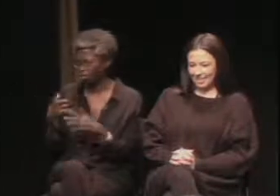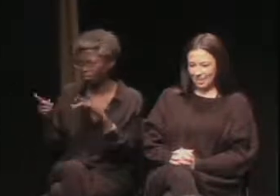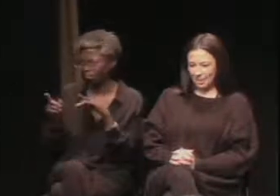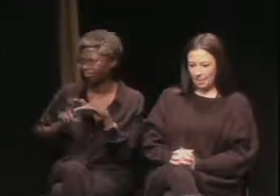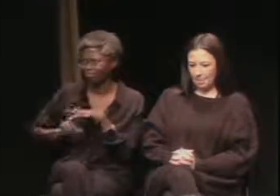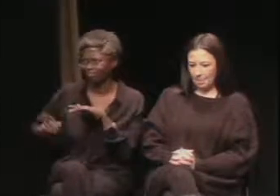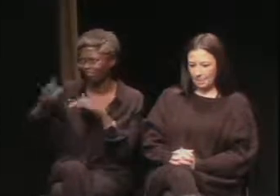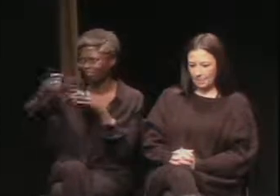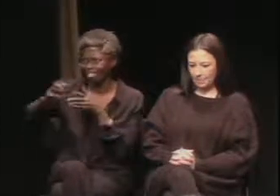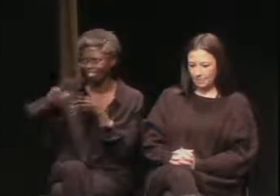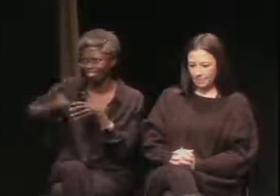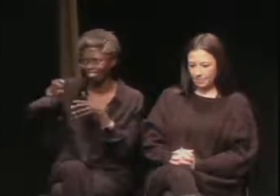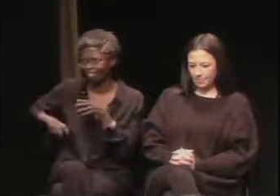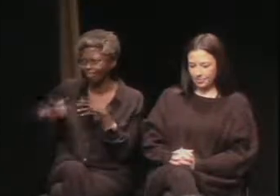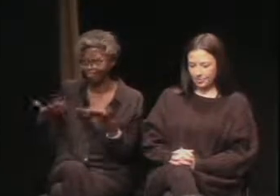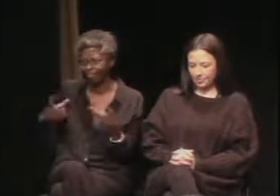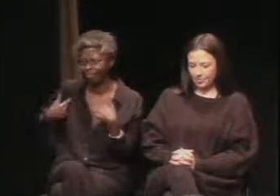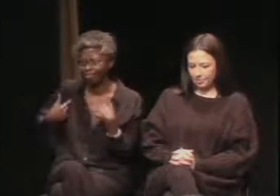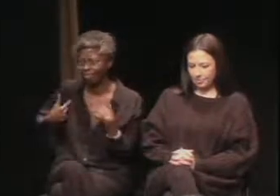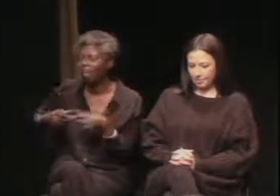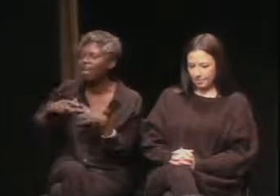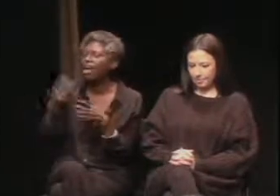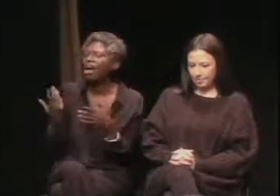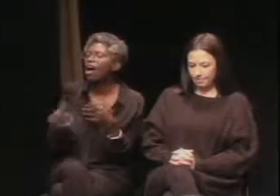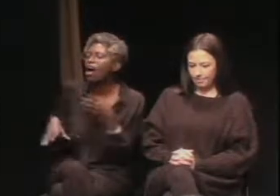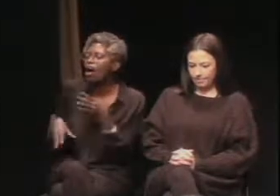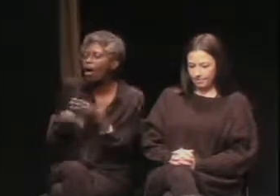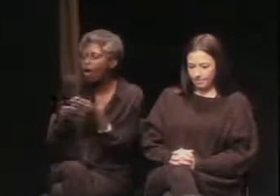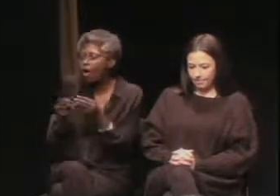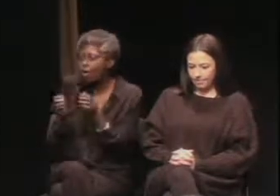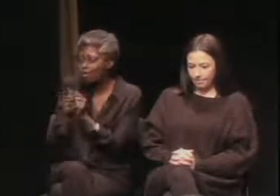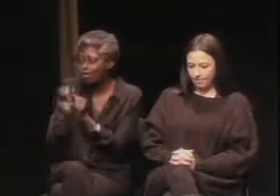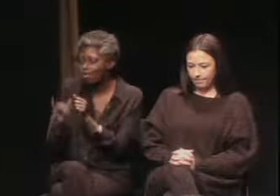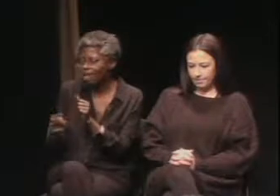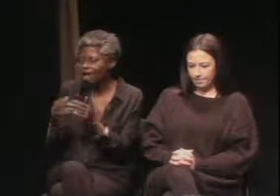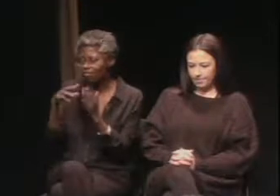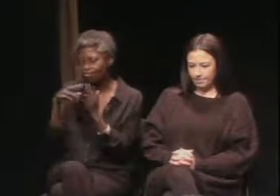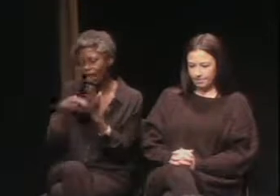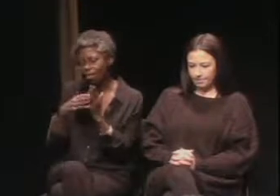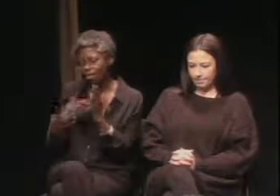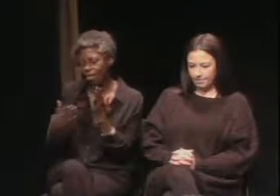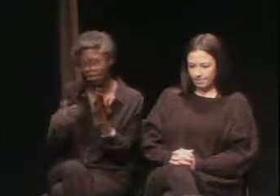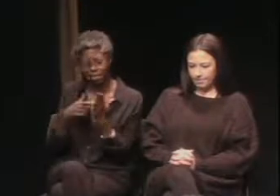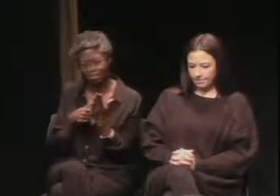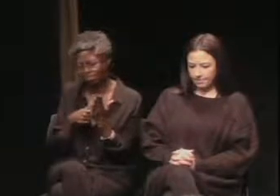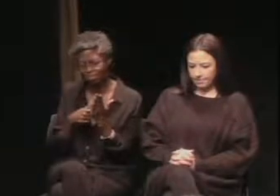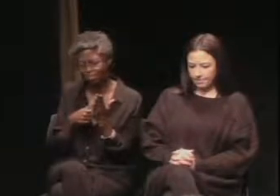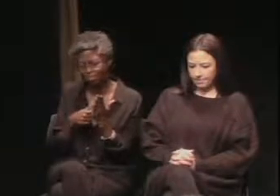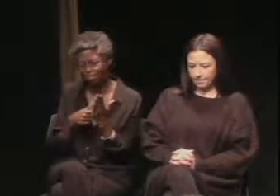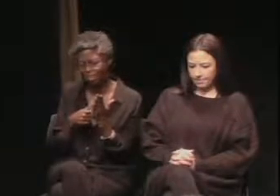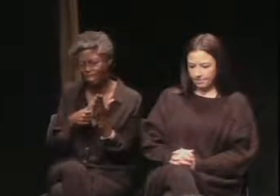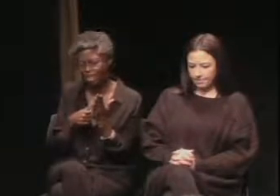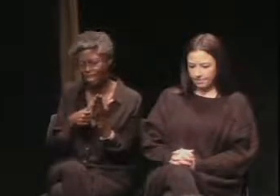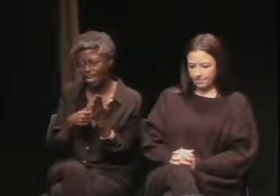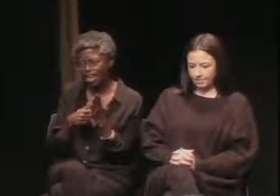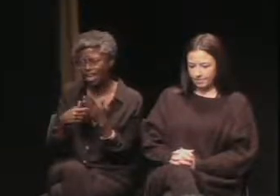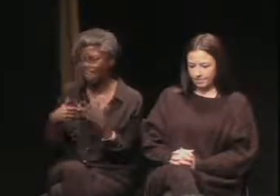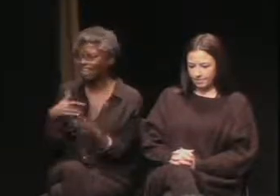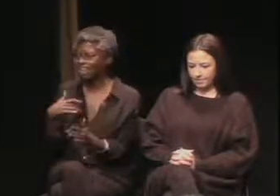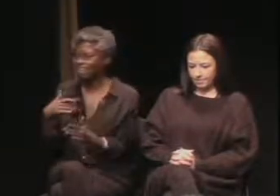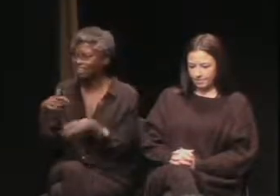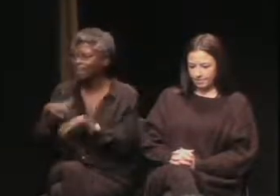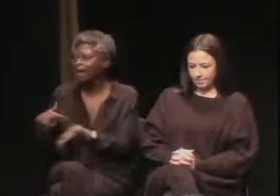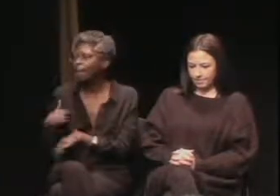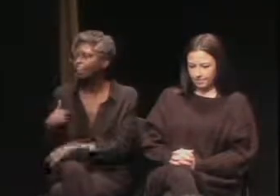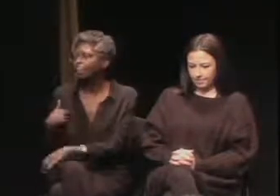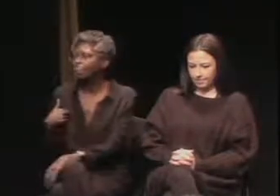Right. And then in addition to that, the things that I read did not include, the times when I felt joy, I didn't see